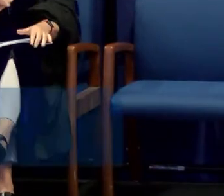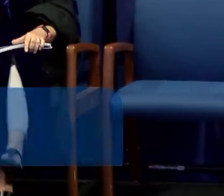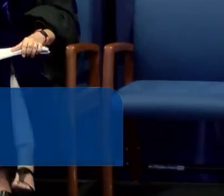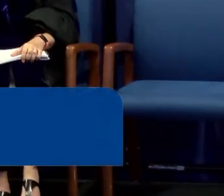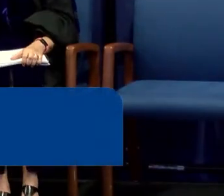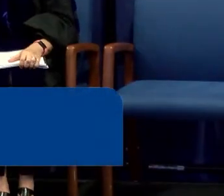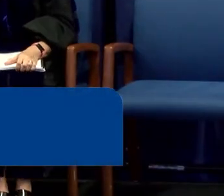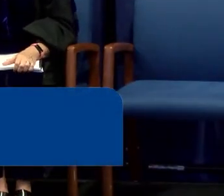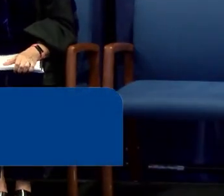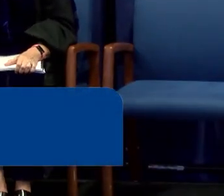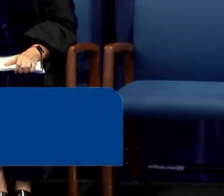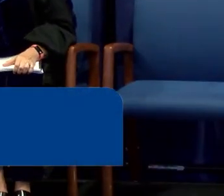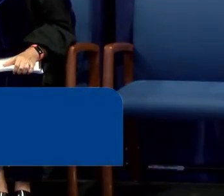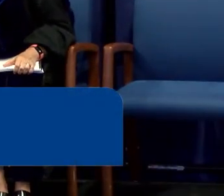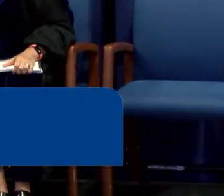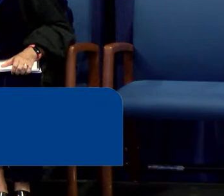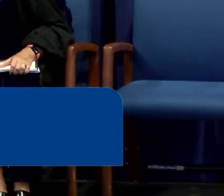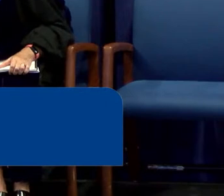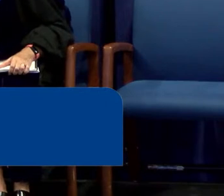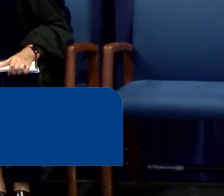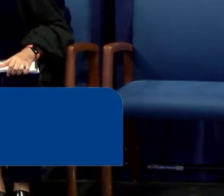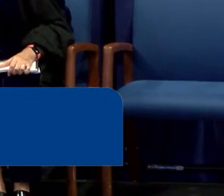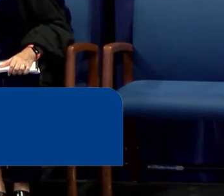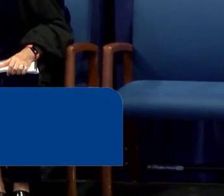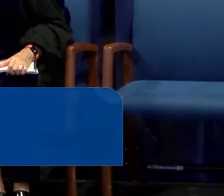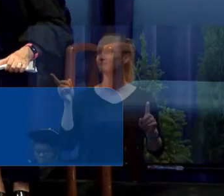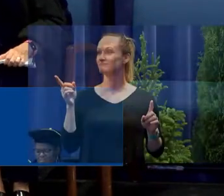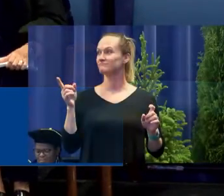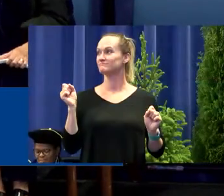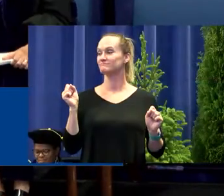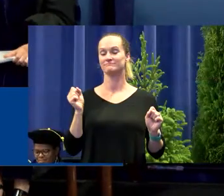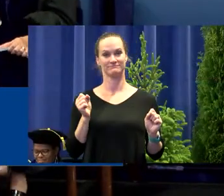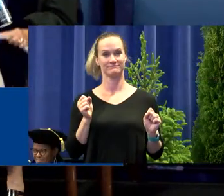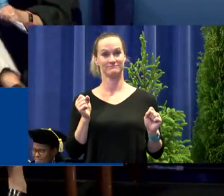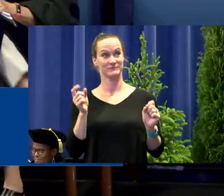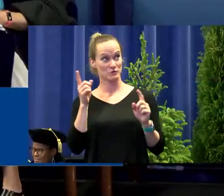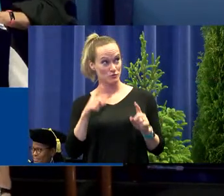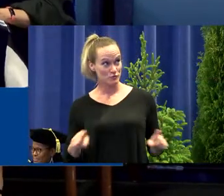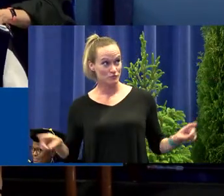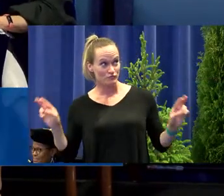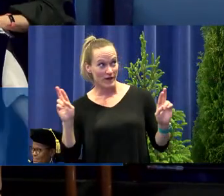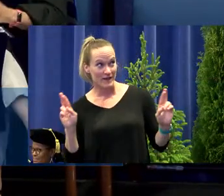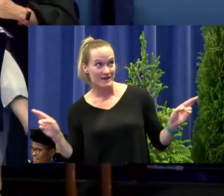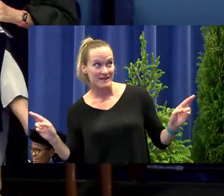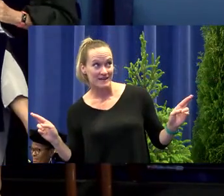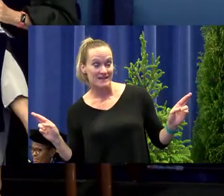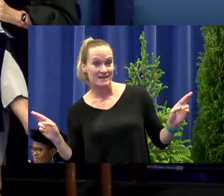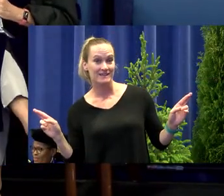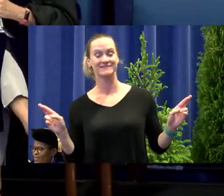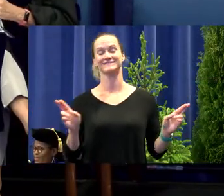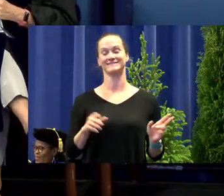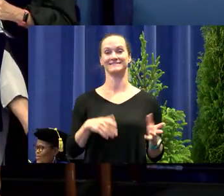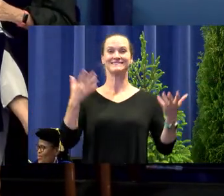Parents, grandparents, families, and friends, are you ready?